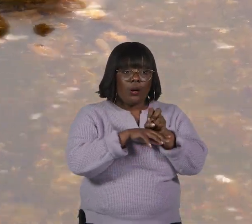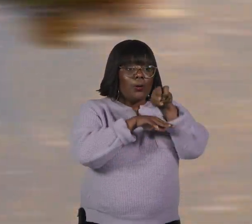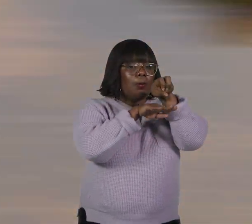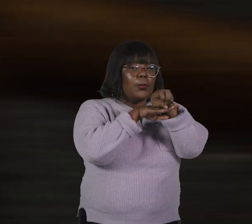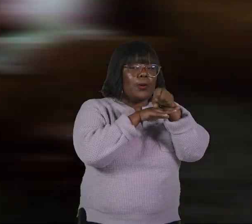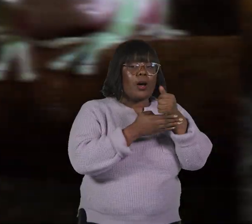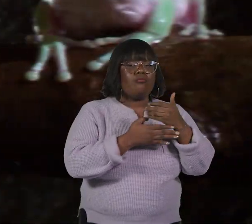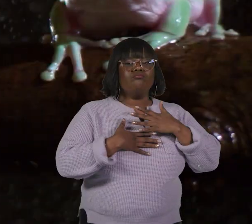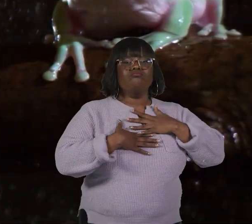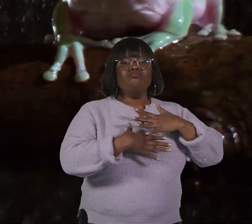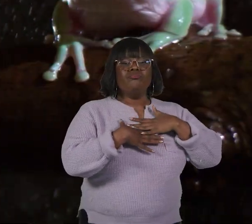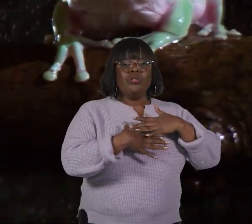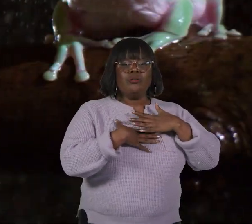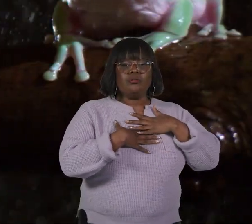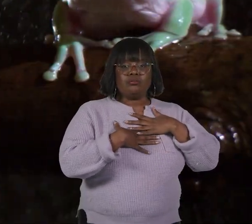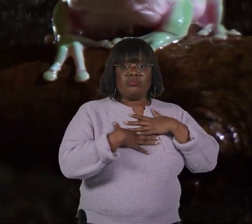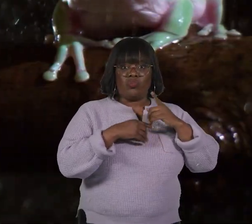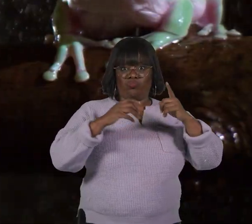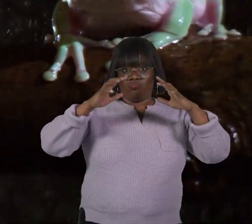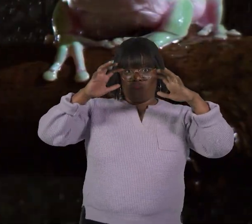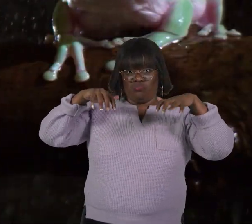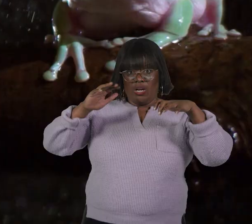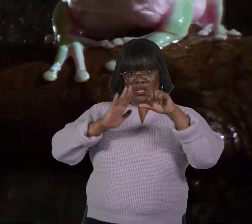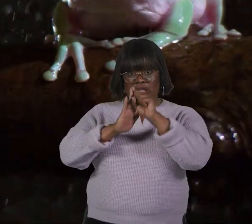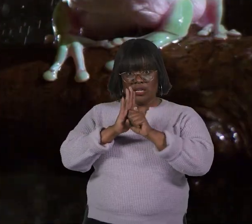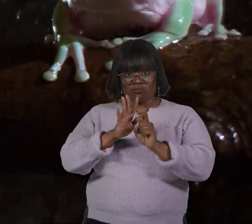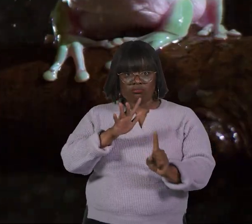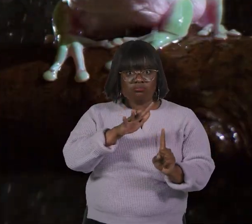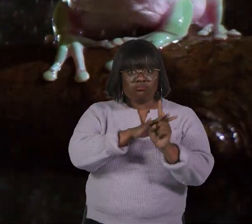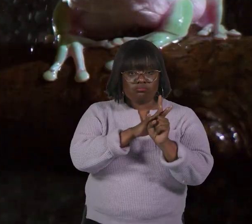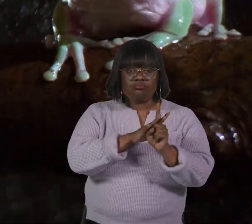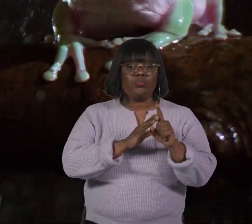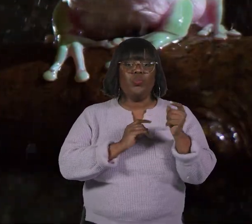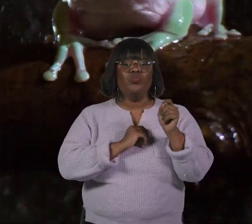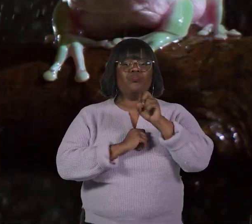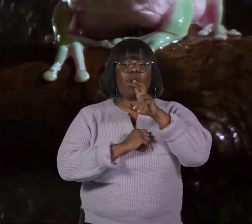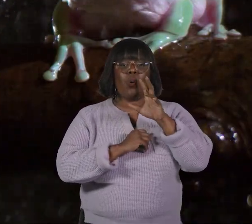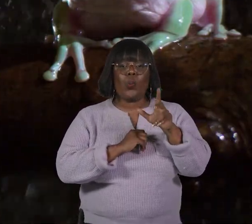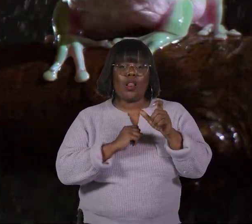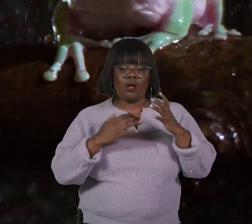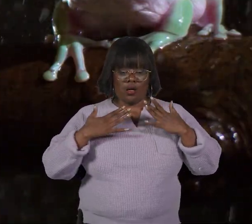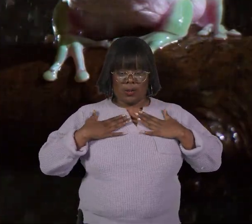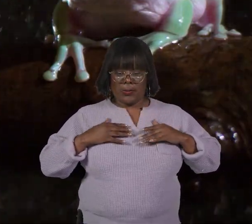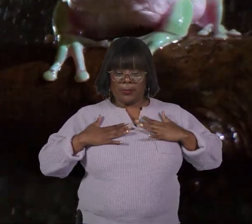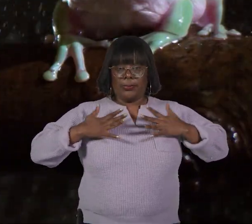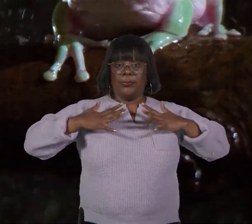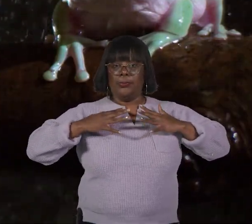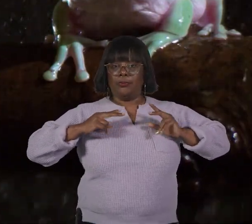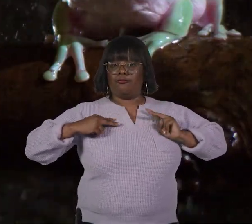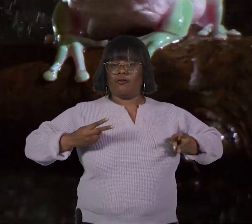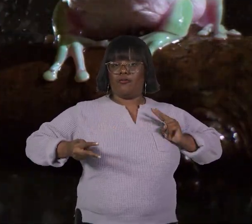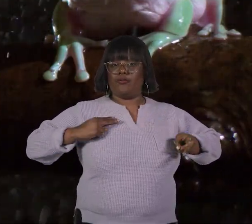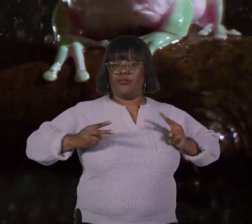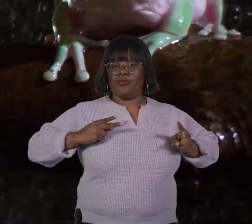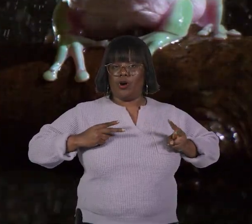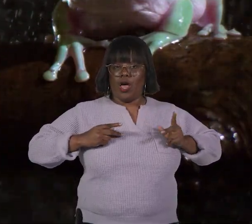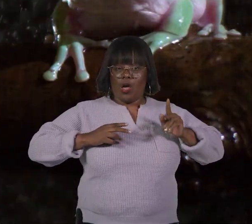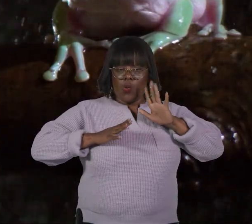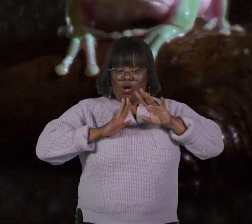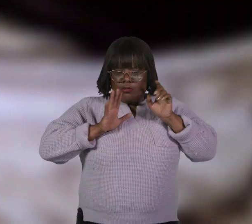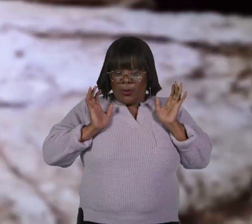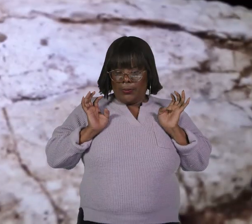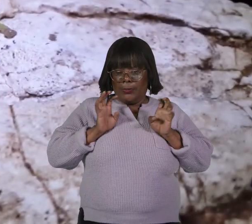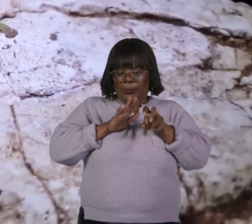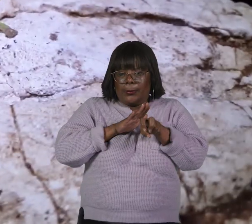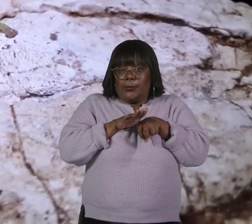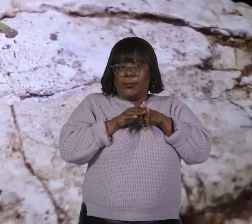can breathe. Once the rainy season starts, the frog shakes off the blankets of skin and digs out of its burrow.